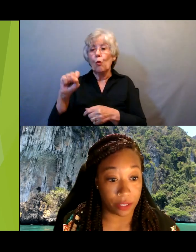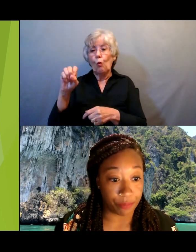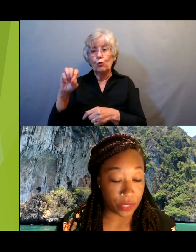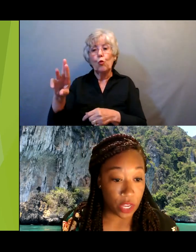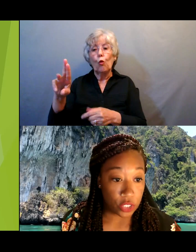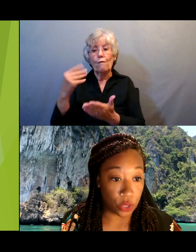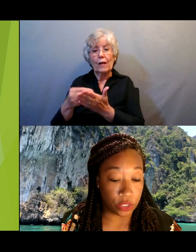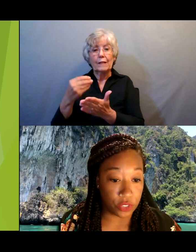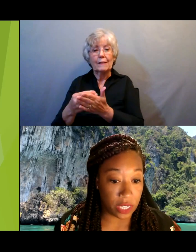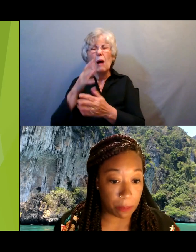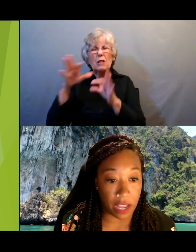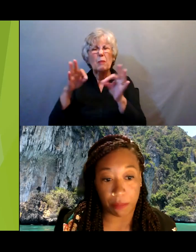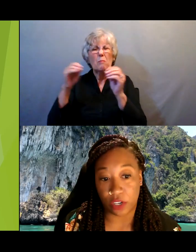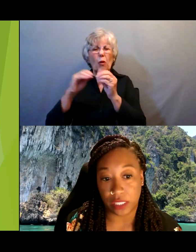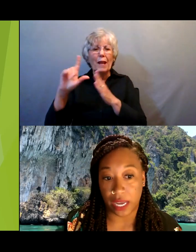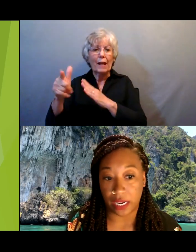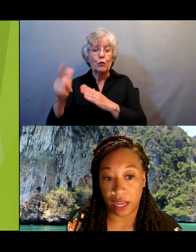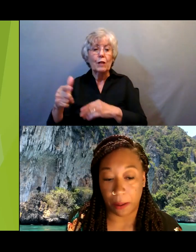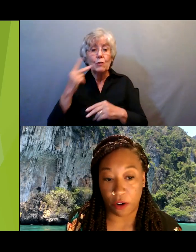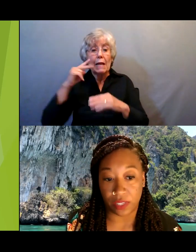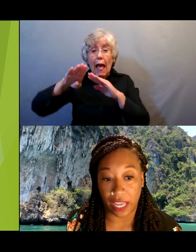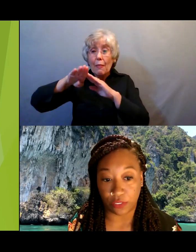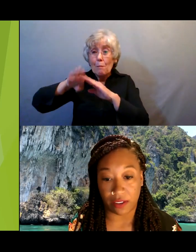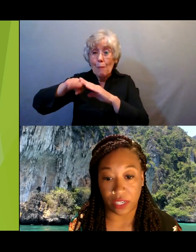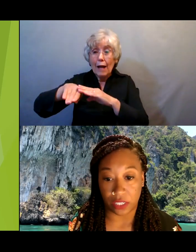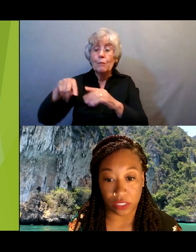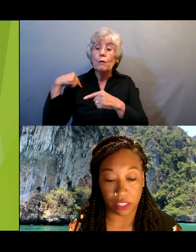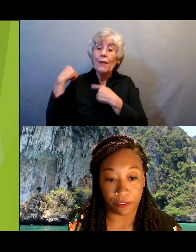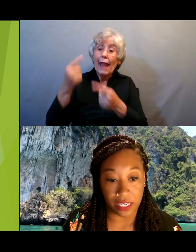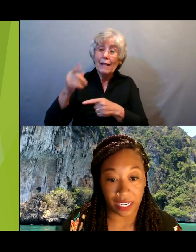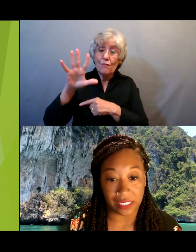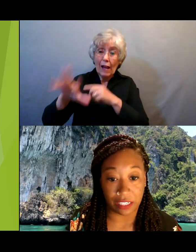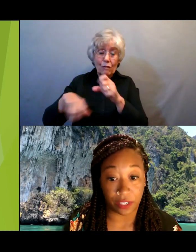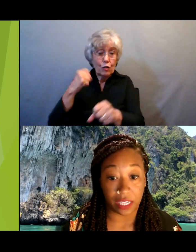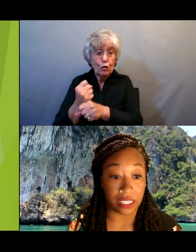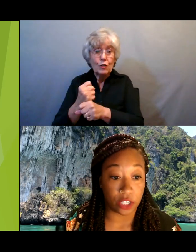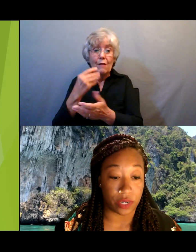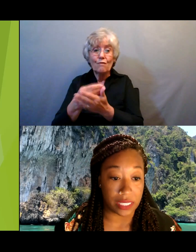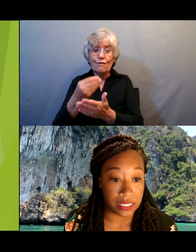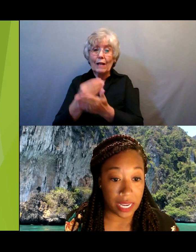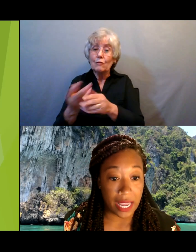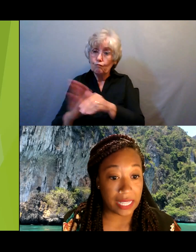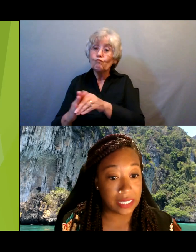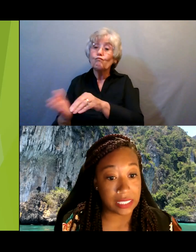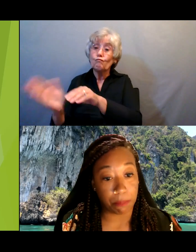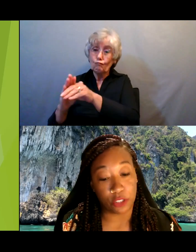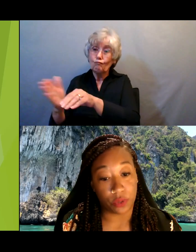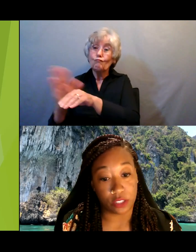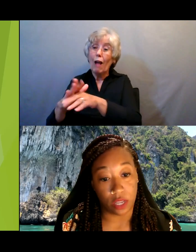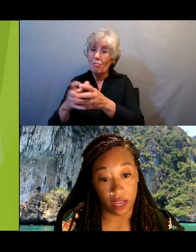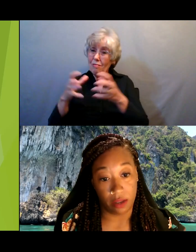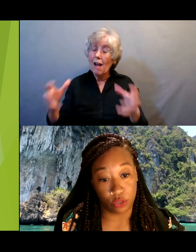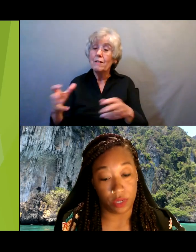bit later. So as you see at the bottom of our slide, over the last 5 years, the funding has significantly increased. It took a dip